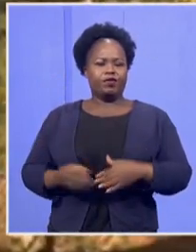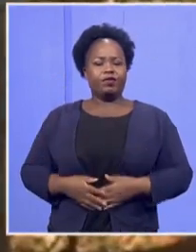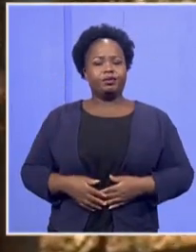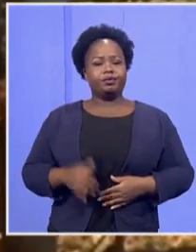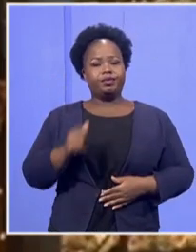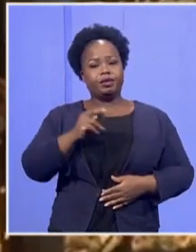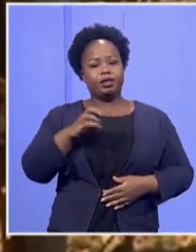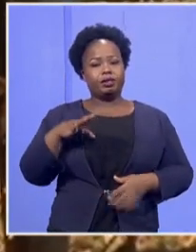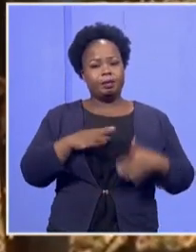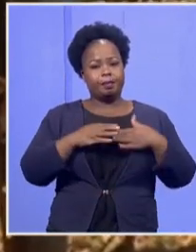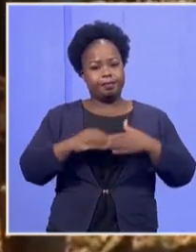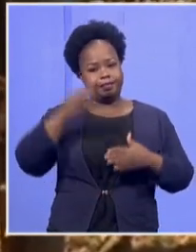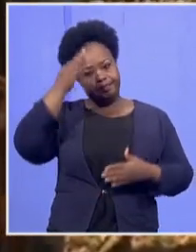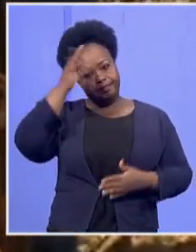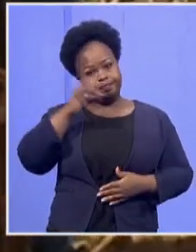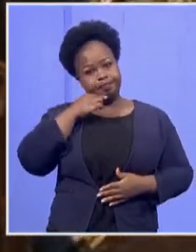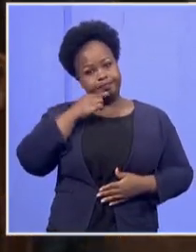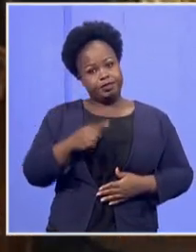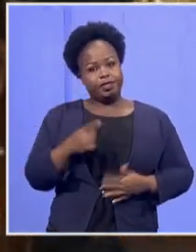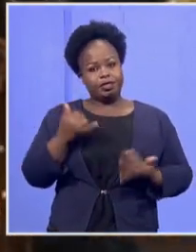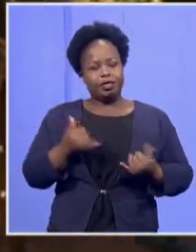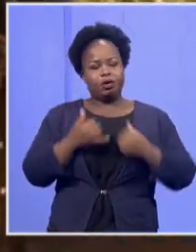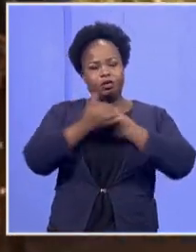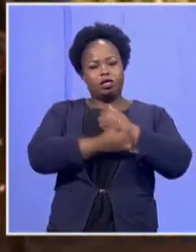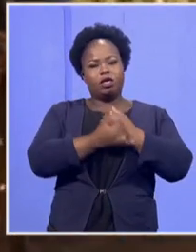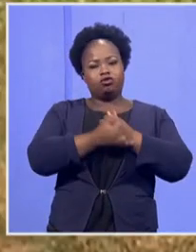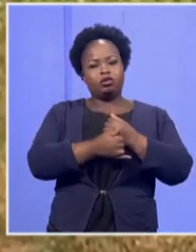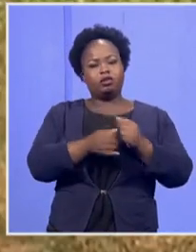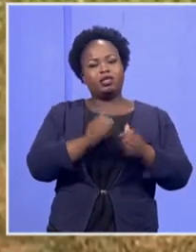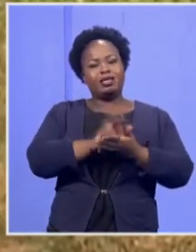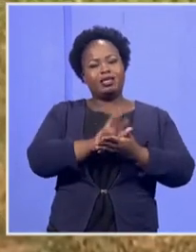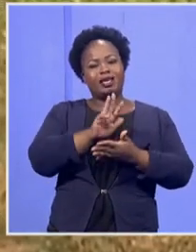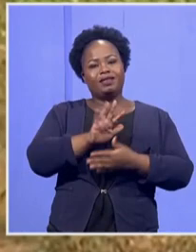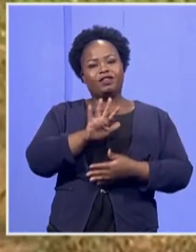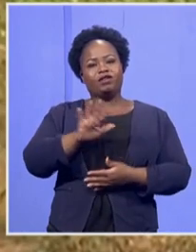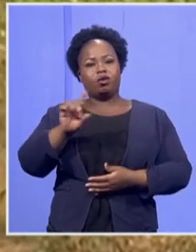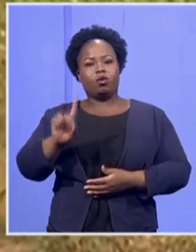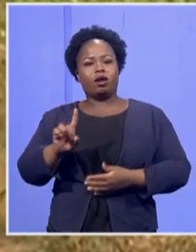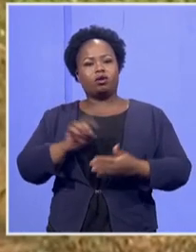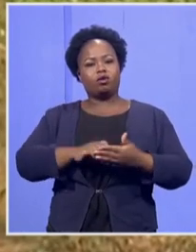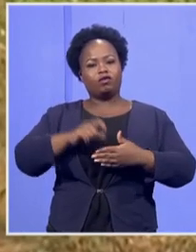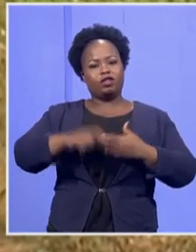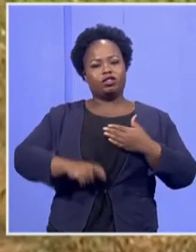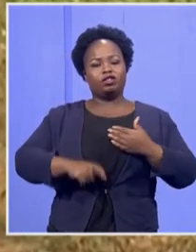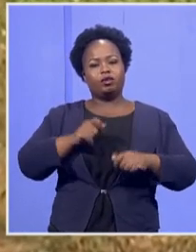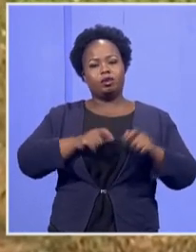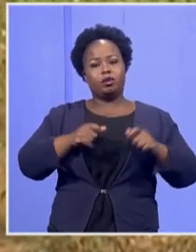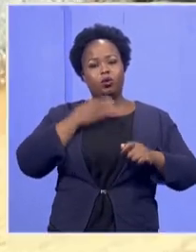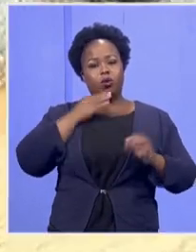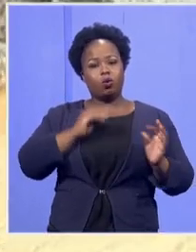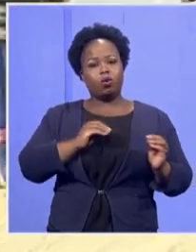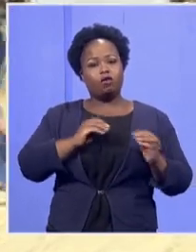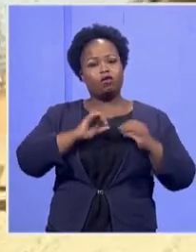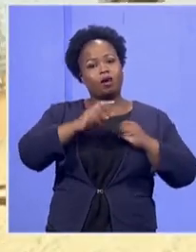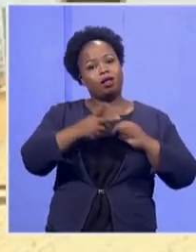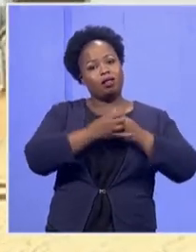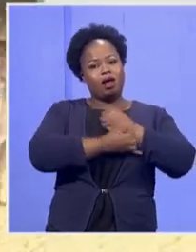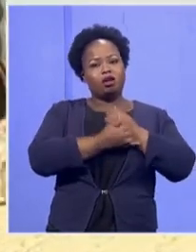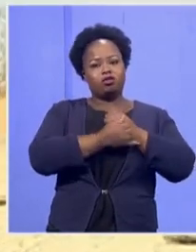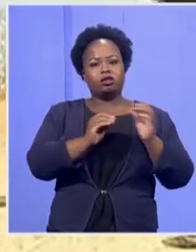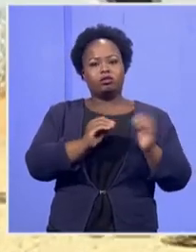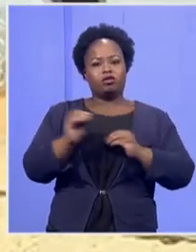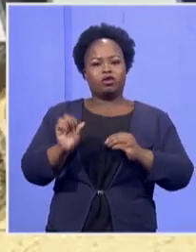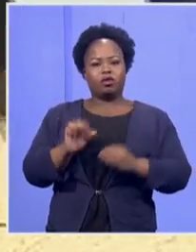government has resolved to review the country's accession into the 1951 Convention on Refugees and 1967 Protocol.